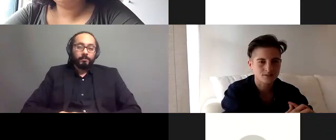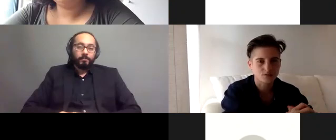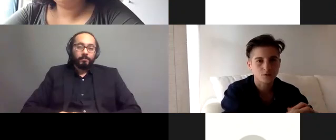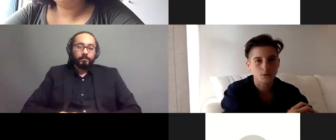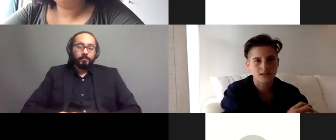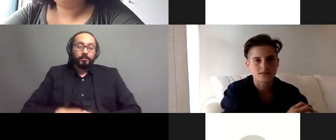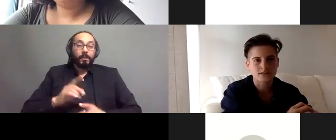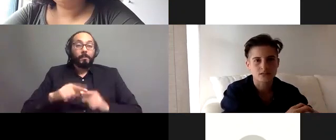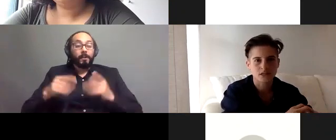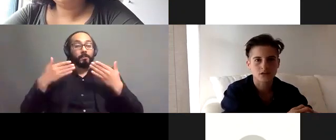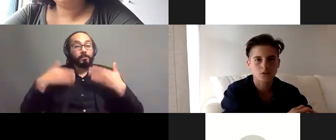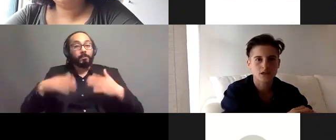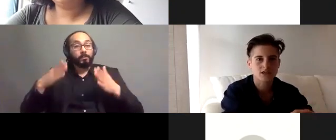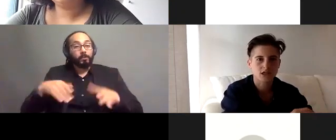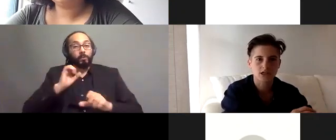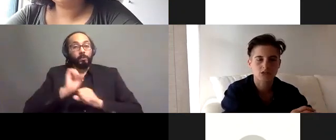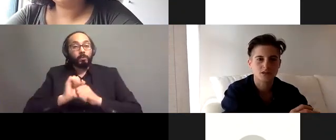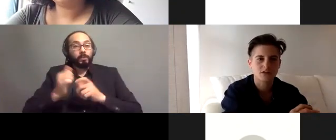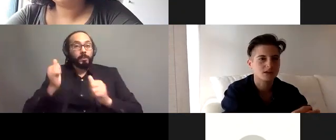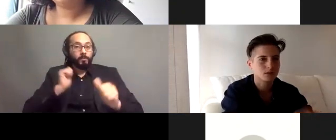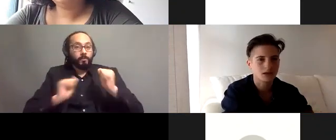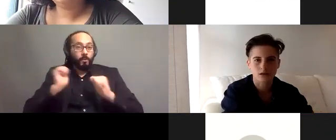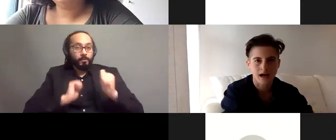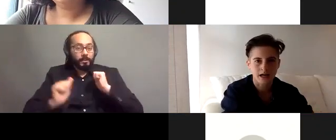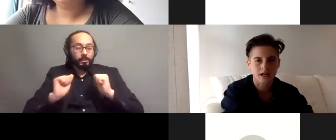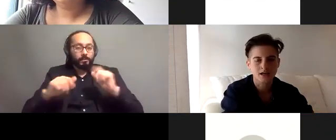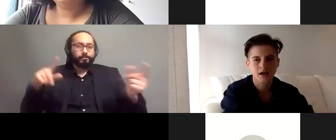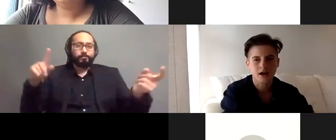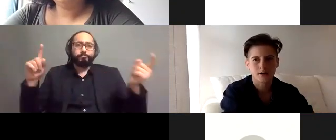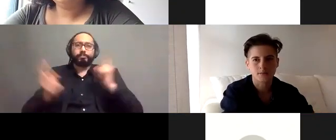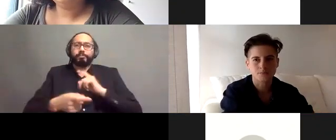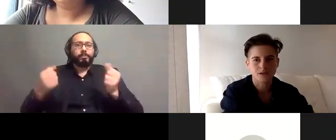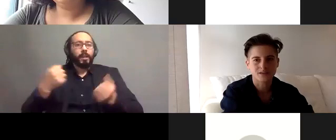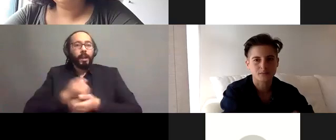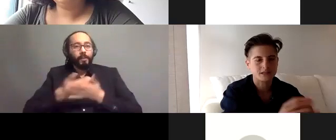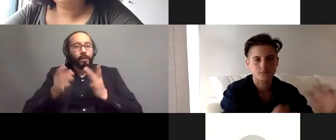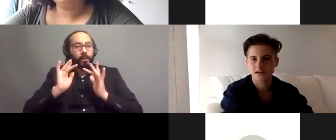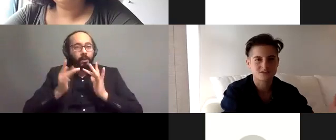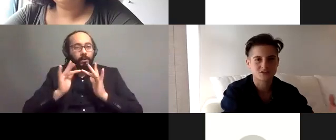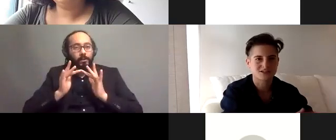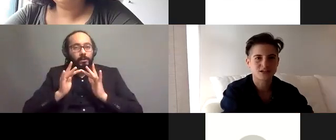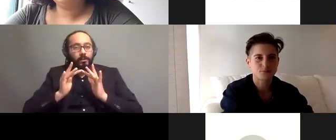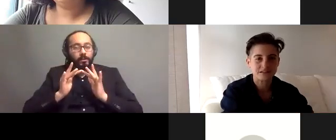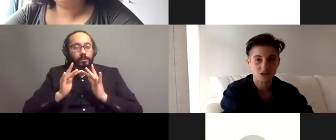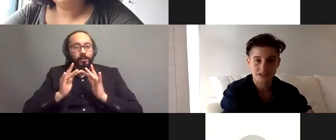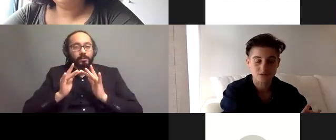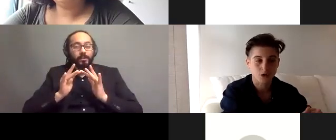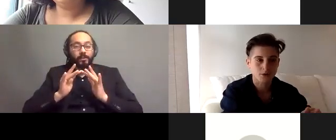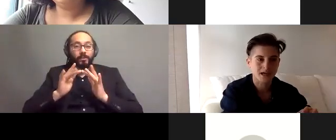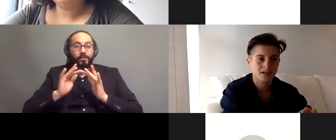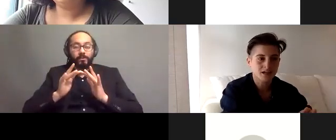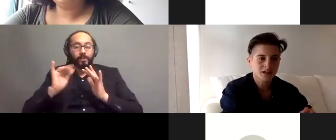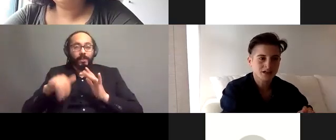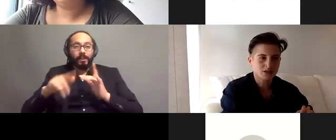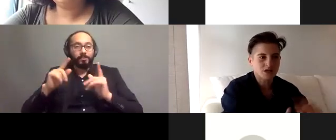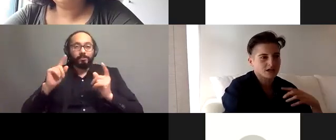works in performance, it's been quite the change with everything being online. That medium has just completely transformed.